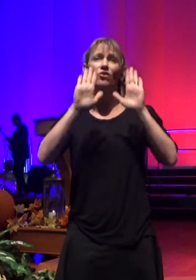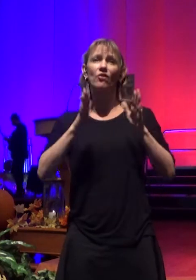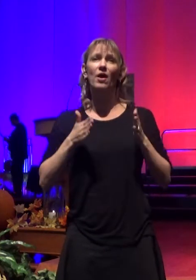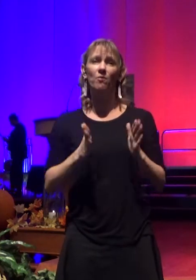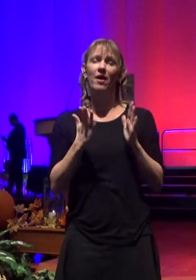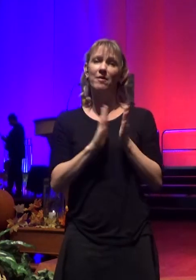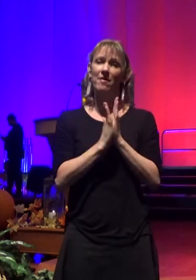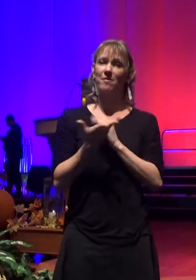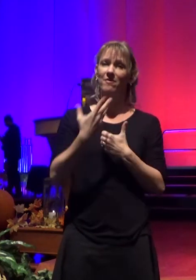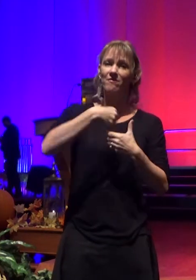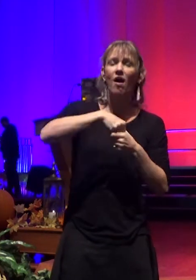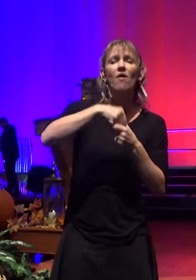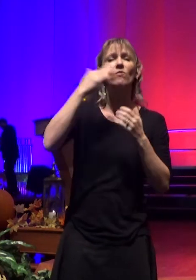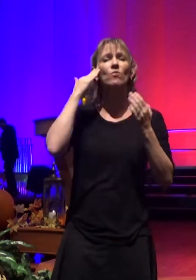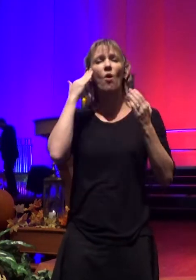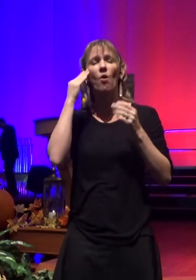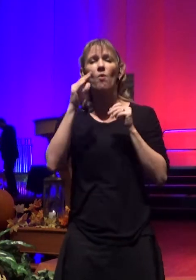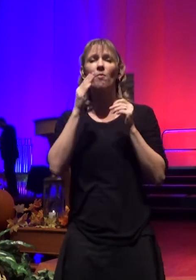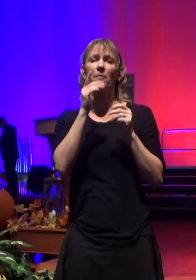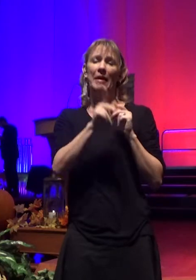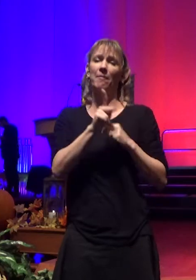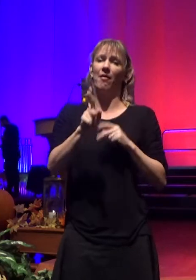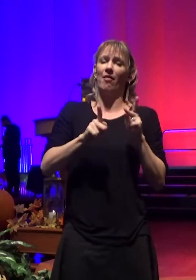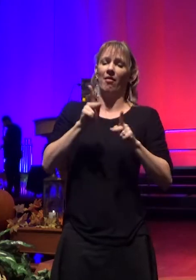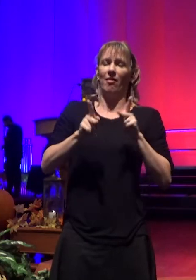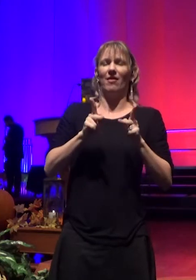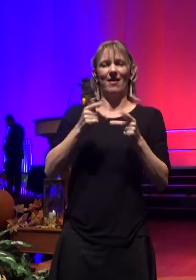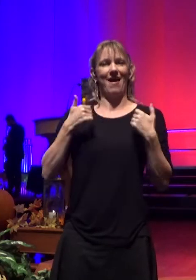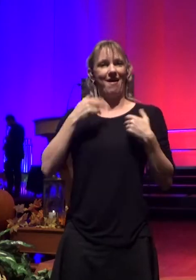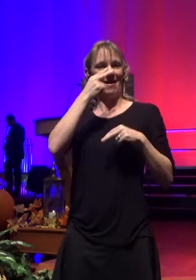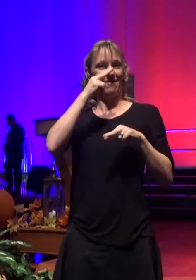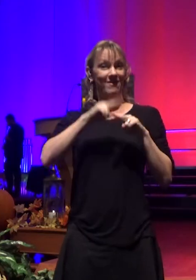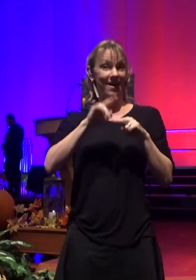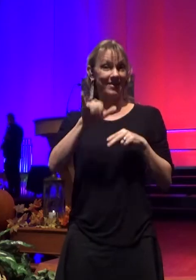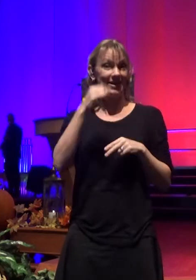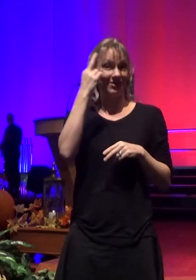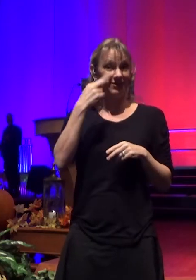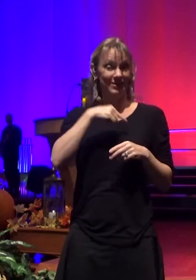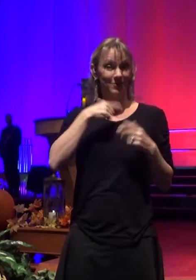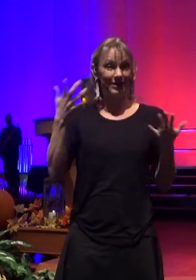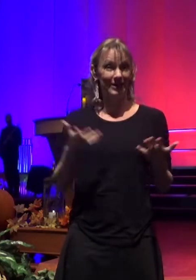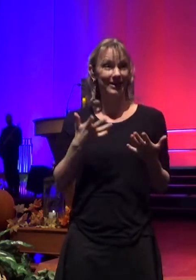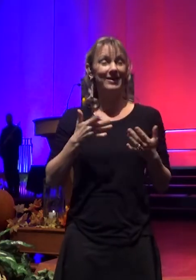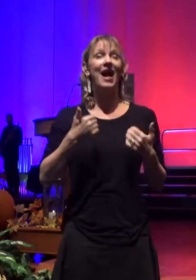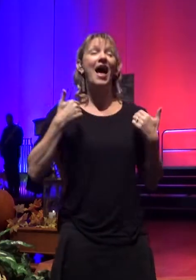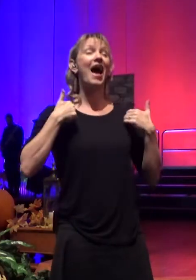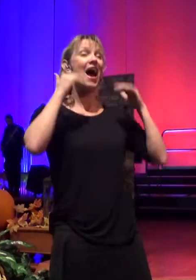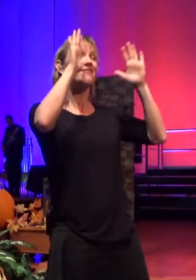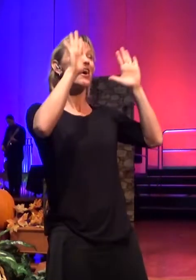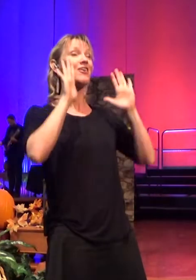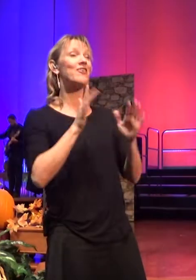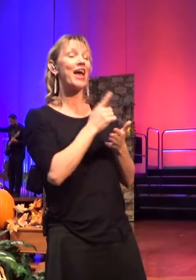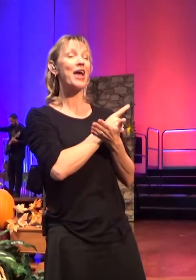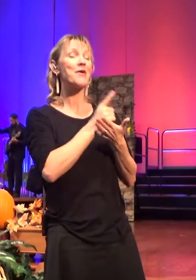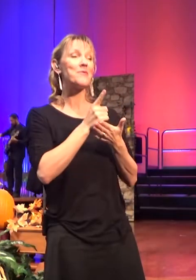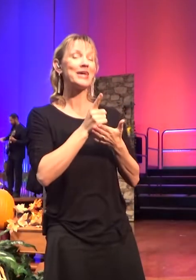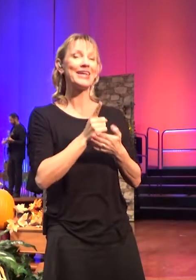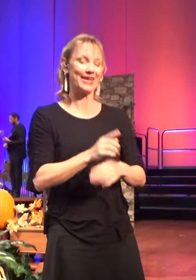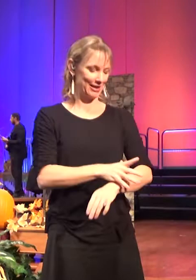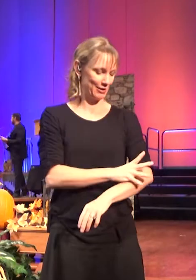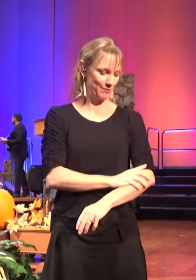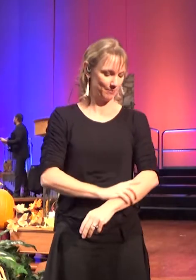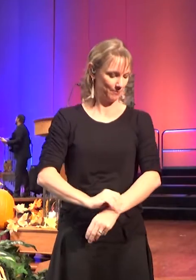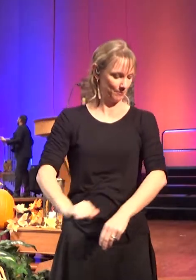get involved in the church, get to know people, and to have fun. That's why we're here, isn't it? Have a great